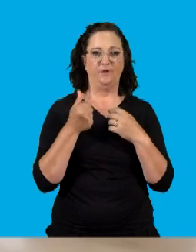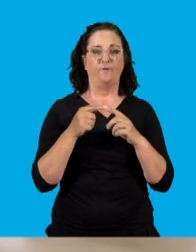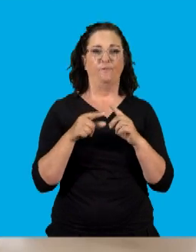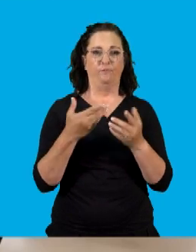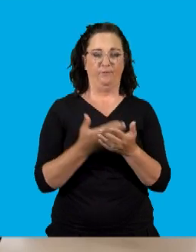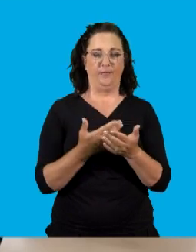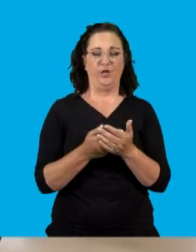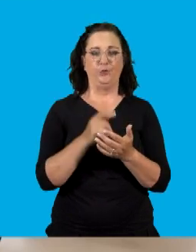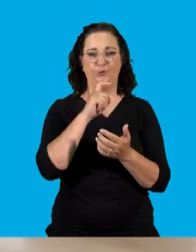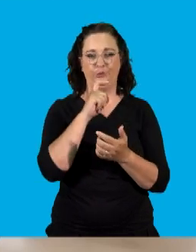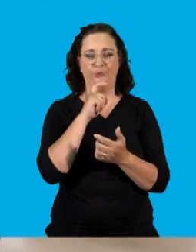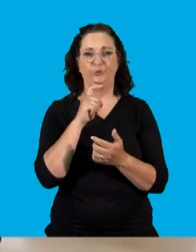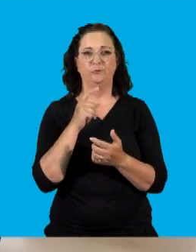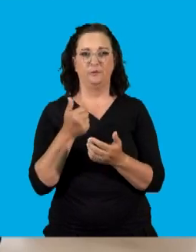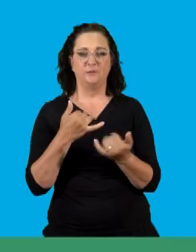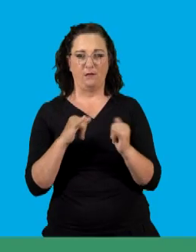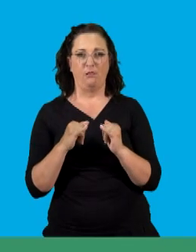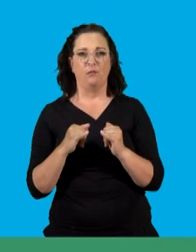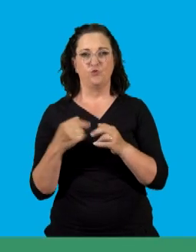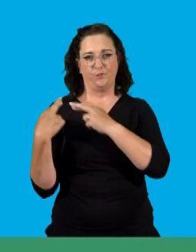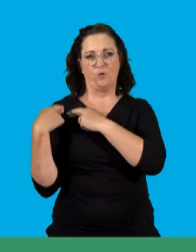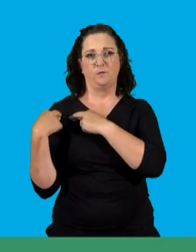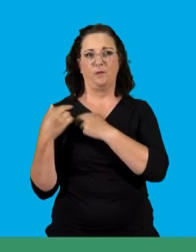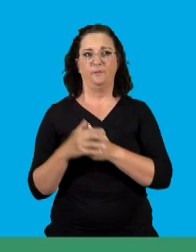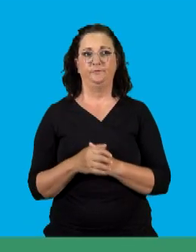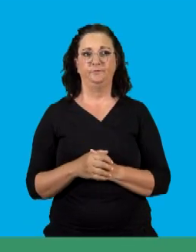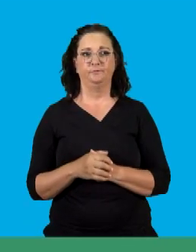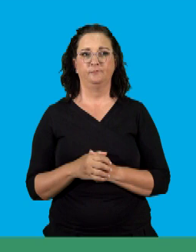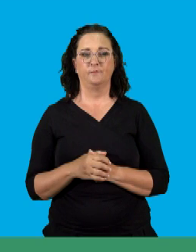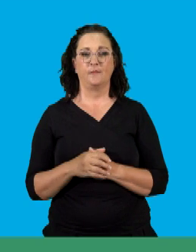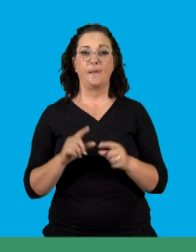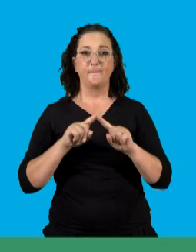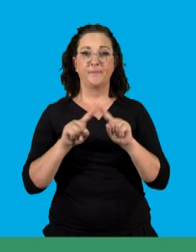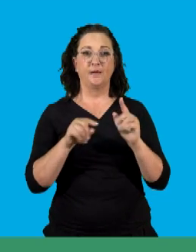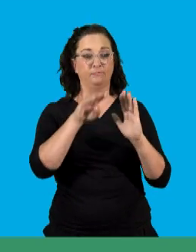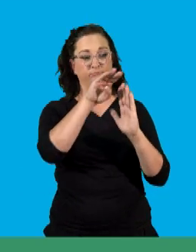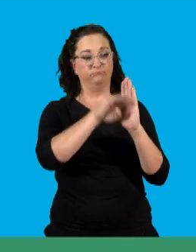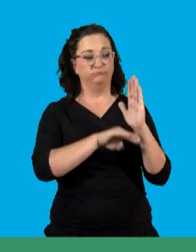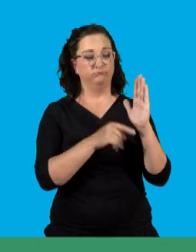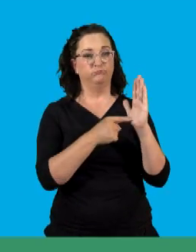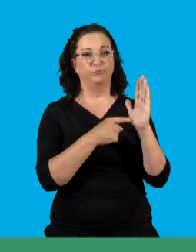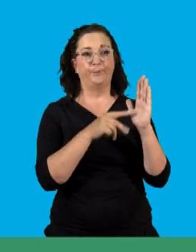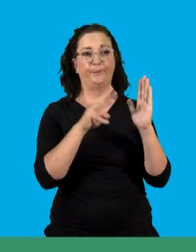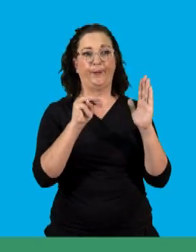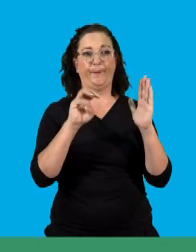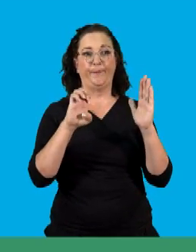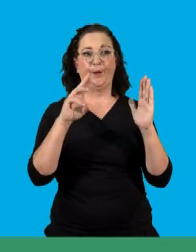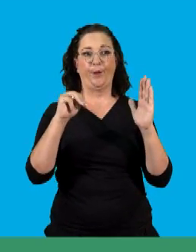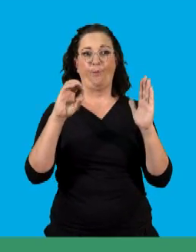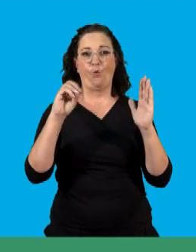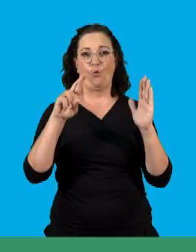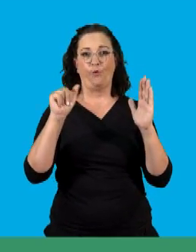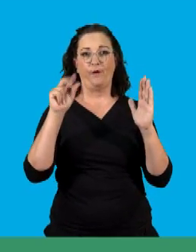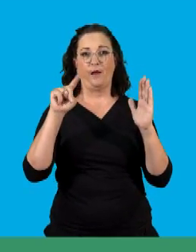personal liability company. The Memorandum of Incorporation should state that it is a